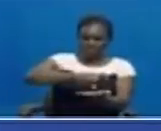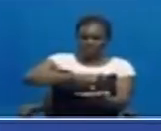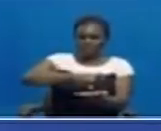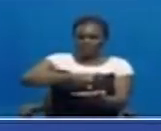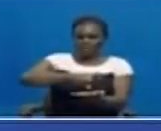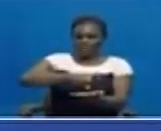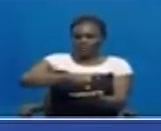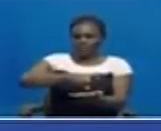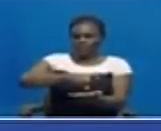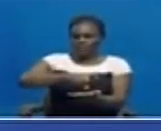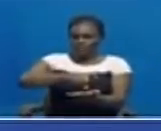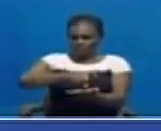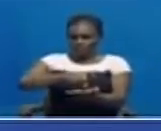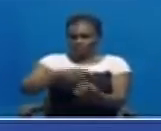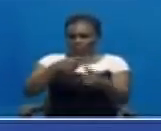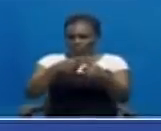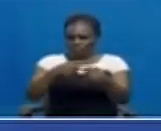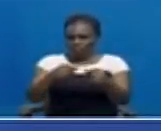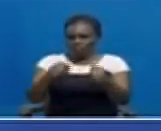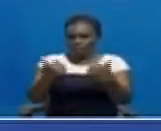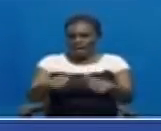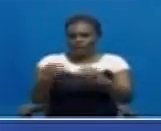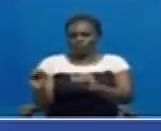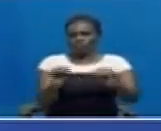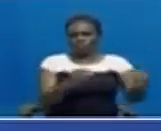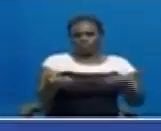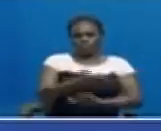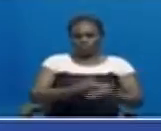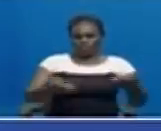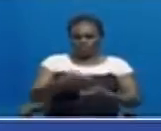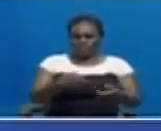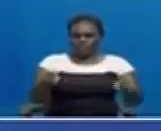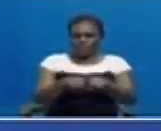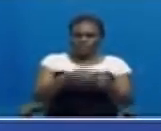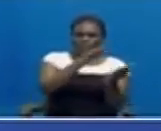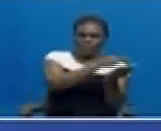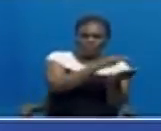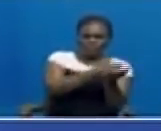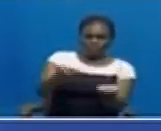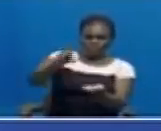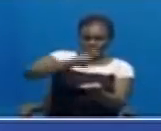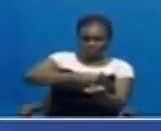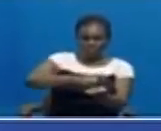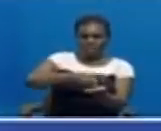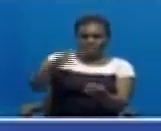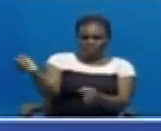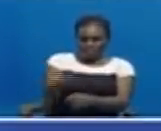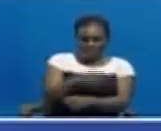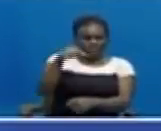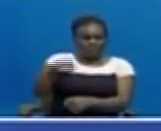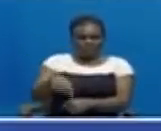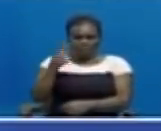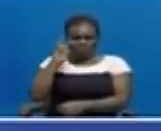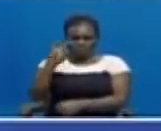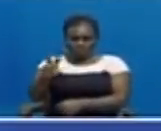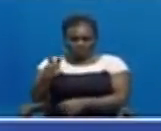referencing rate, KBRR, were yet to be fully transmitted to the economy. Banks are expected to price the increase into their lending rates this month. We've been